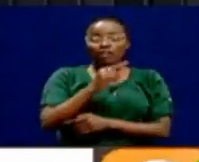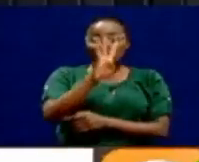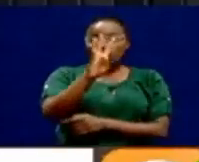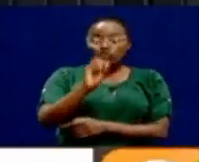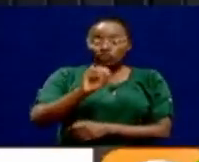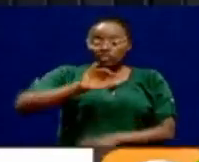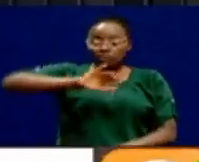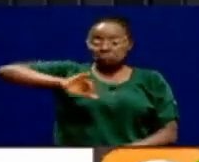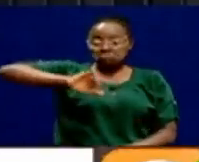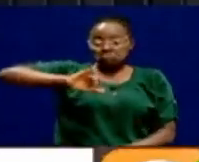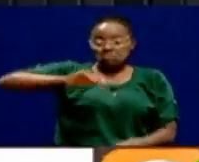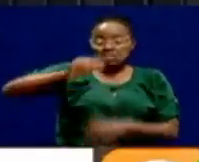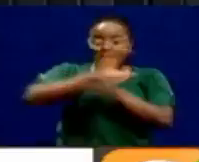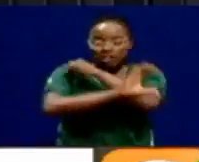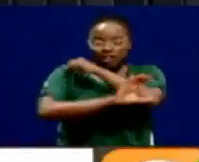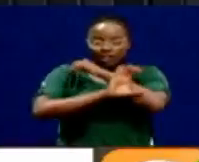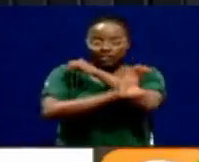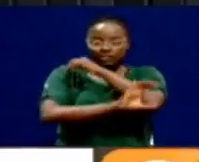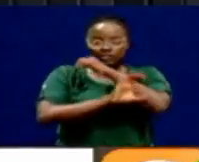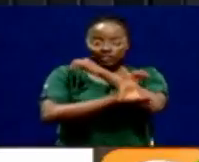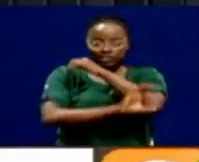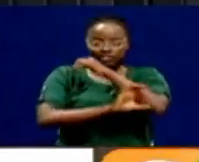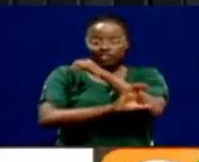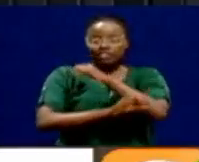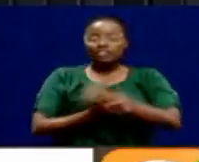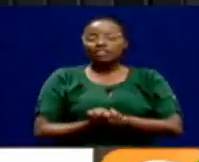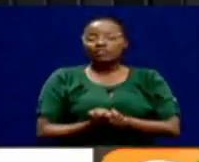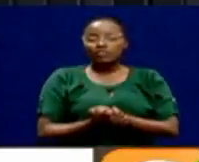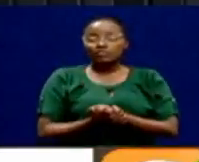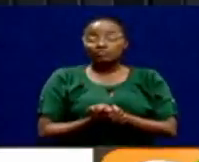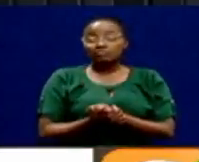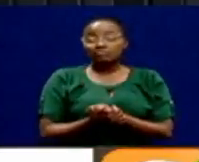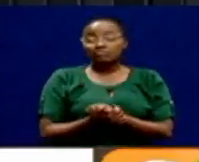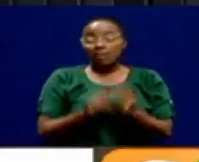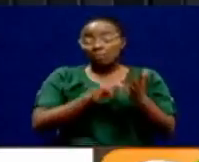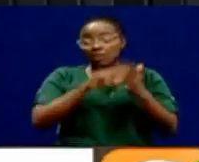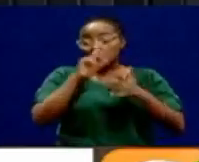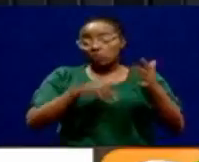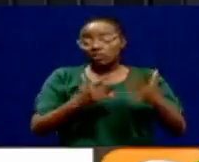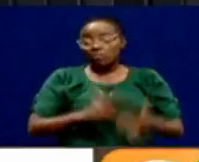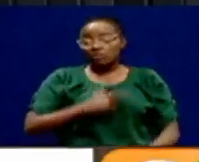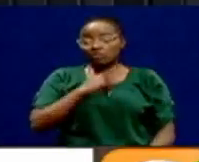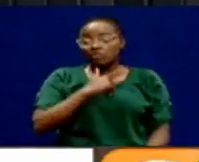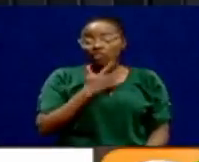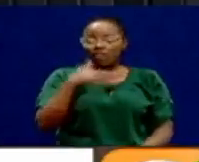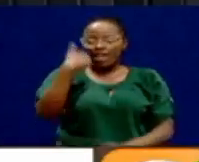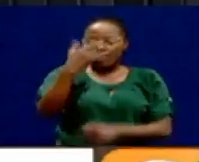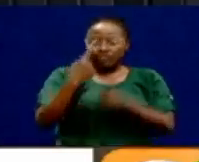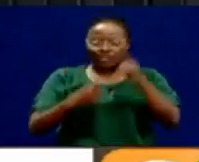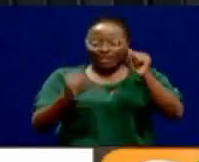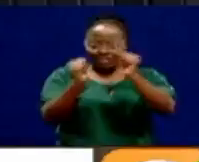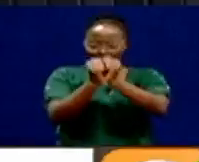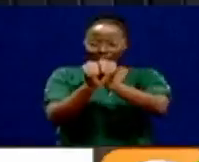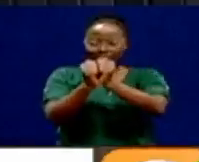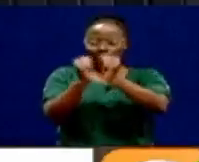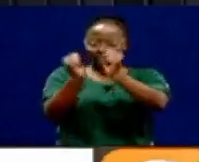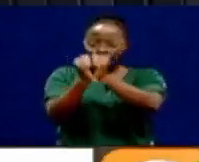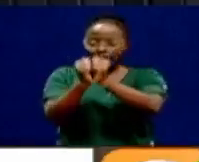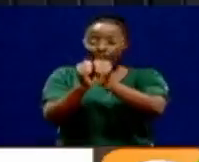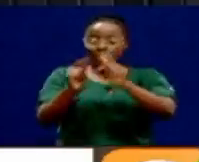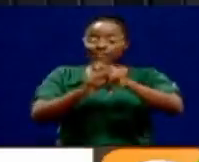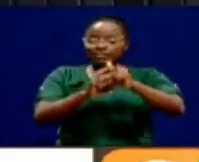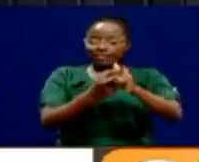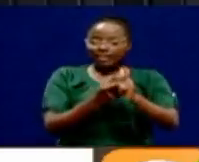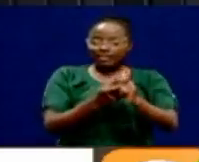140 remaining countries, and meaning I needed to visit 10 a year. So I